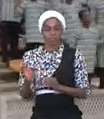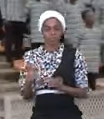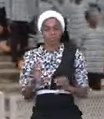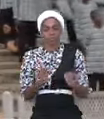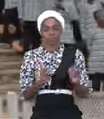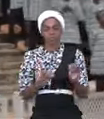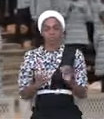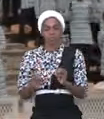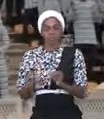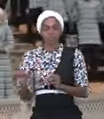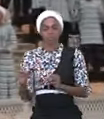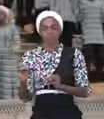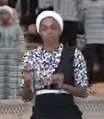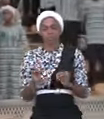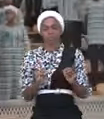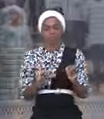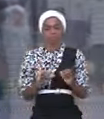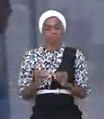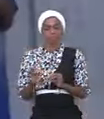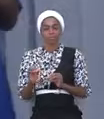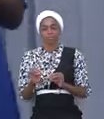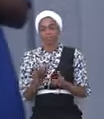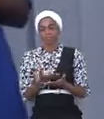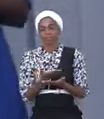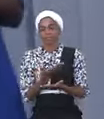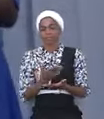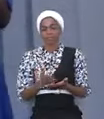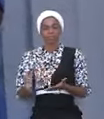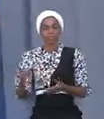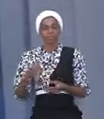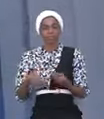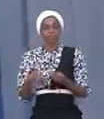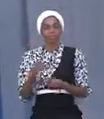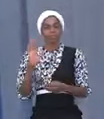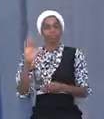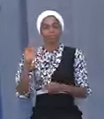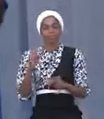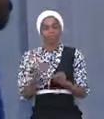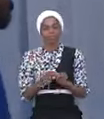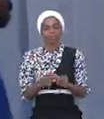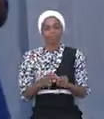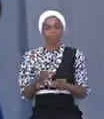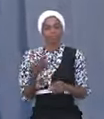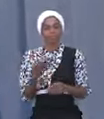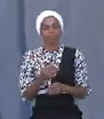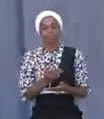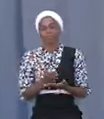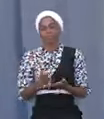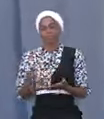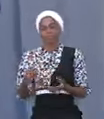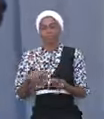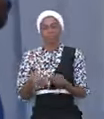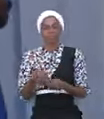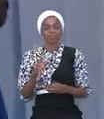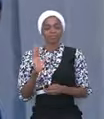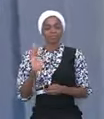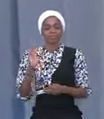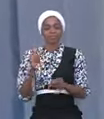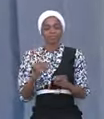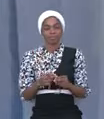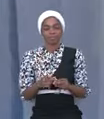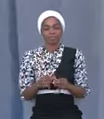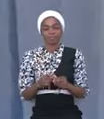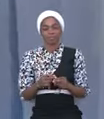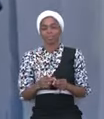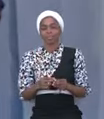Jesus, oh, hey, there's something about your name. There's something about your name. His